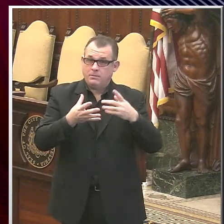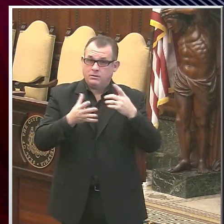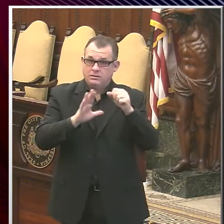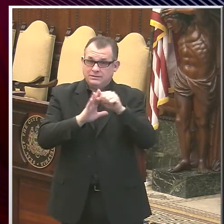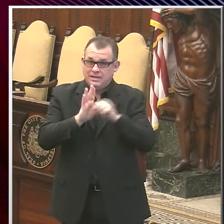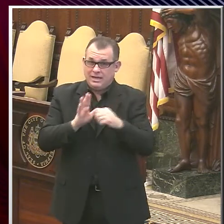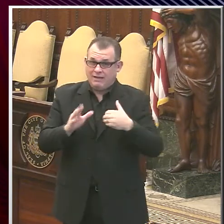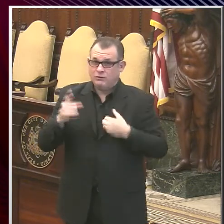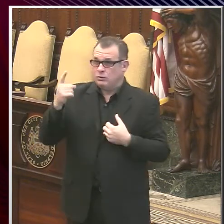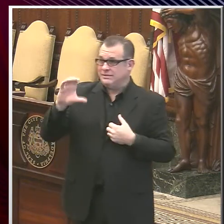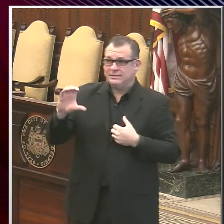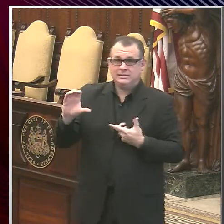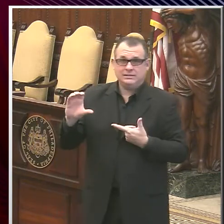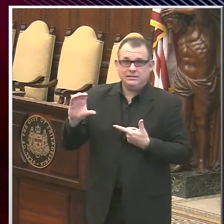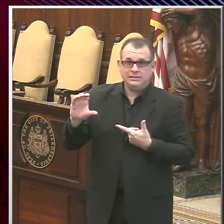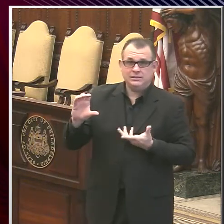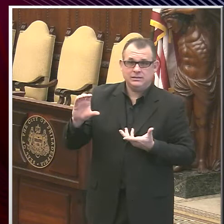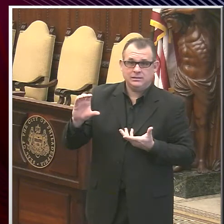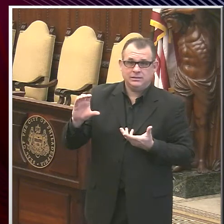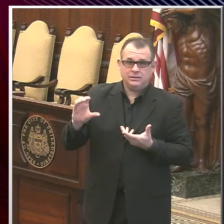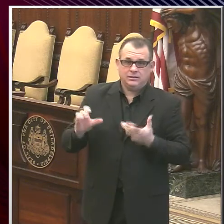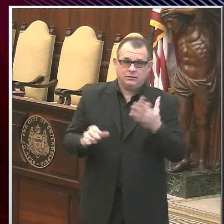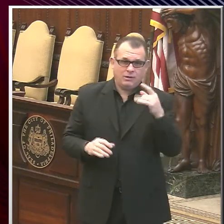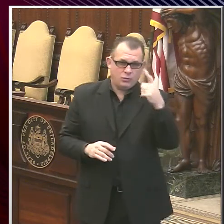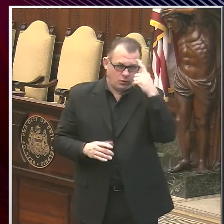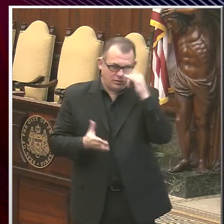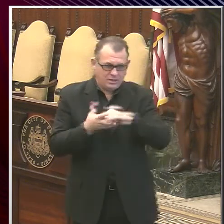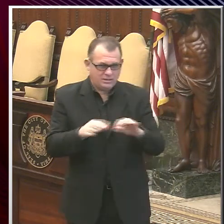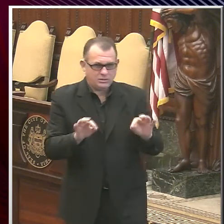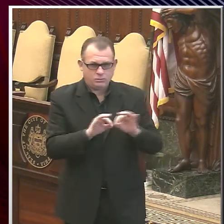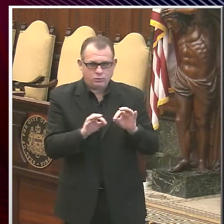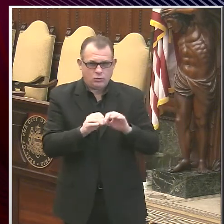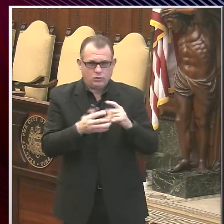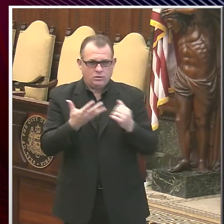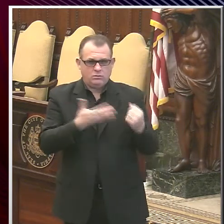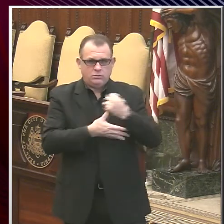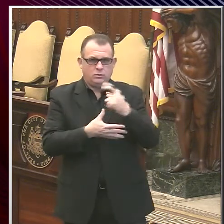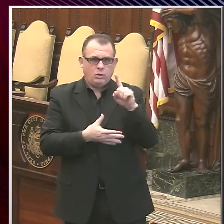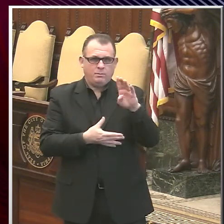the state put them in 1C, and was curious why you thought you might want to